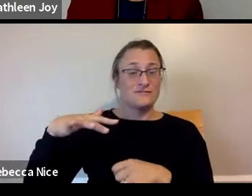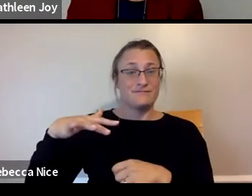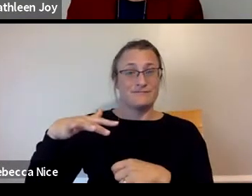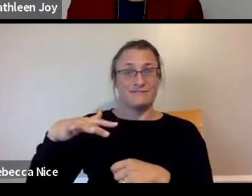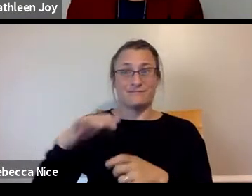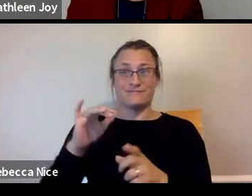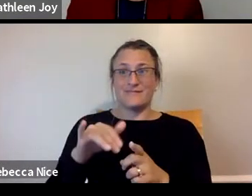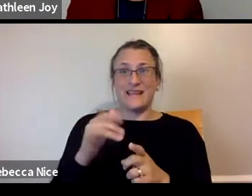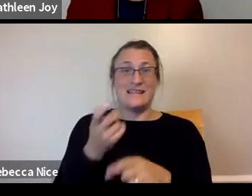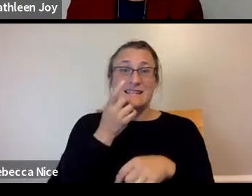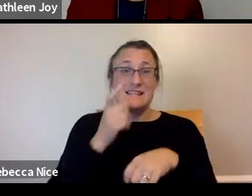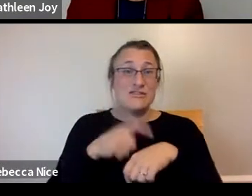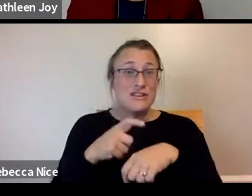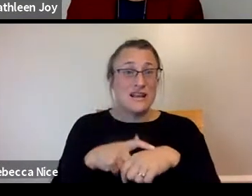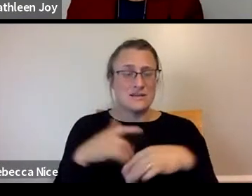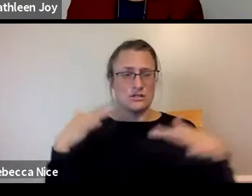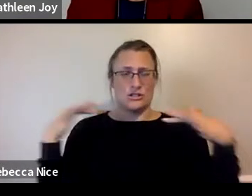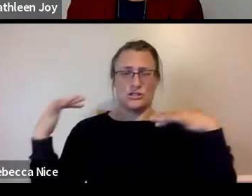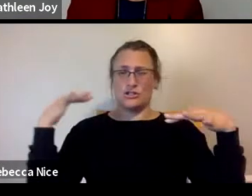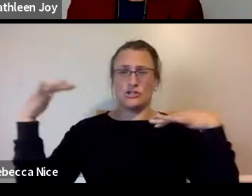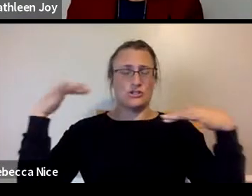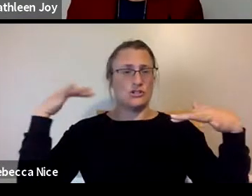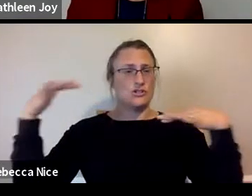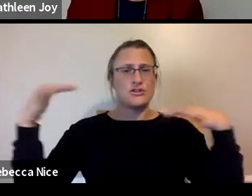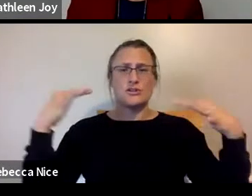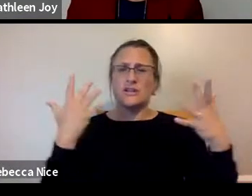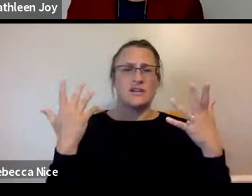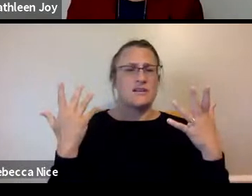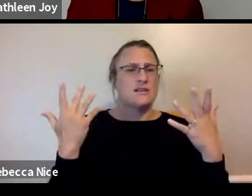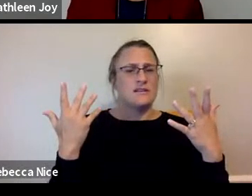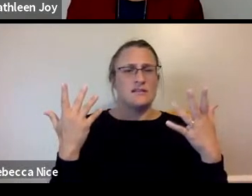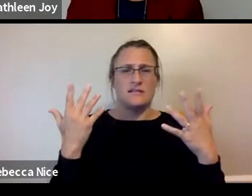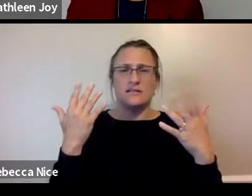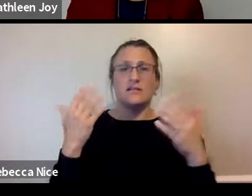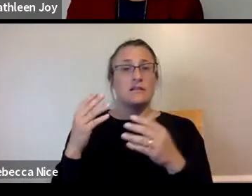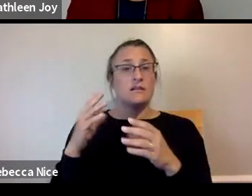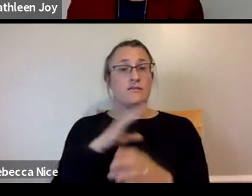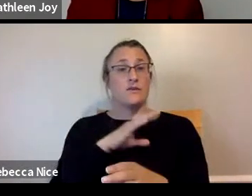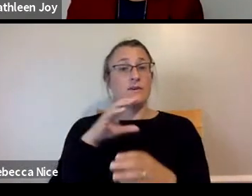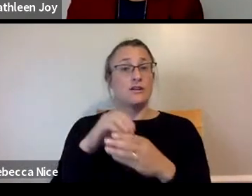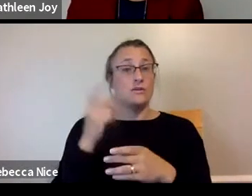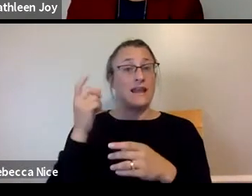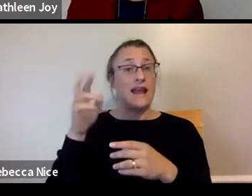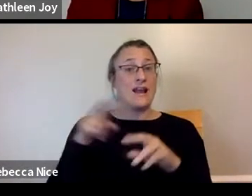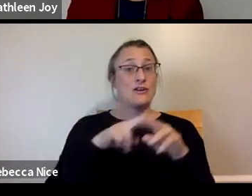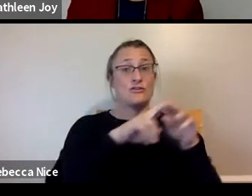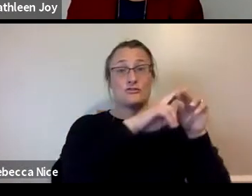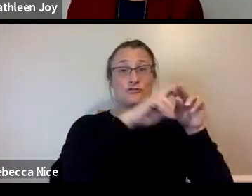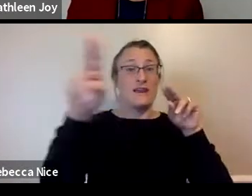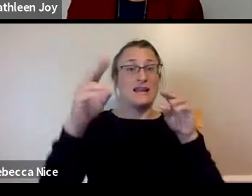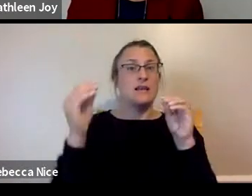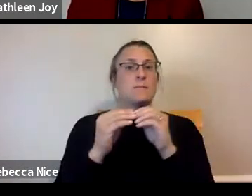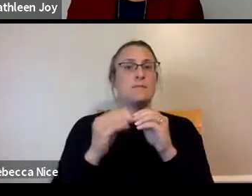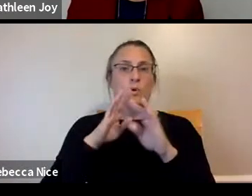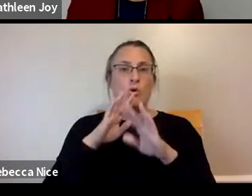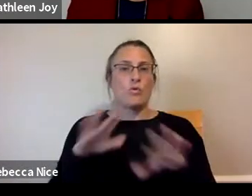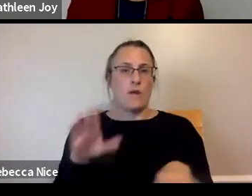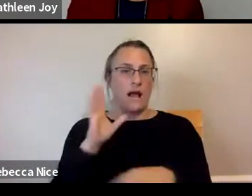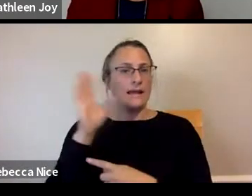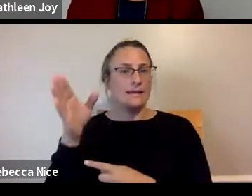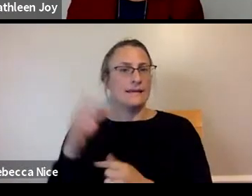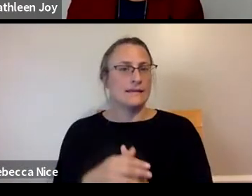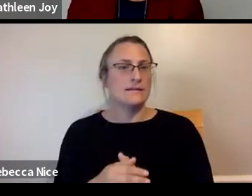dinner time or so, that place is very noisy. I think with the inclusion of an air train, it's going to be a lot quieter. I worked on